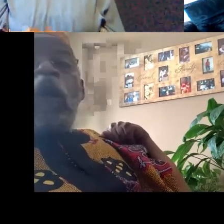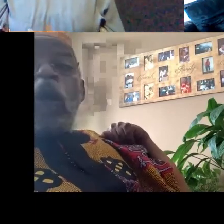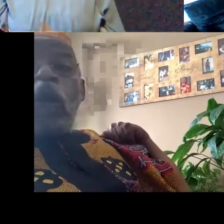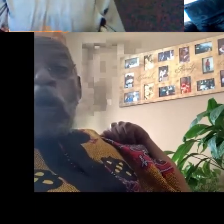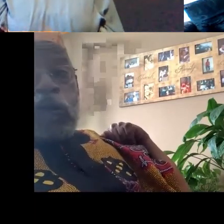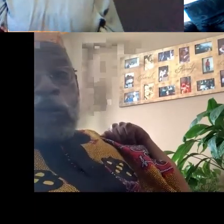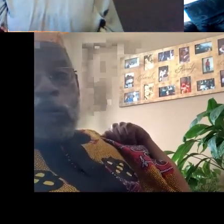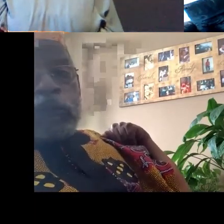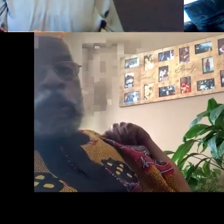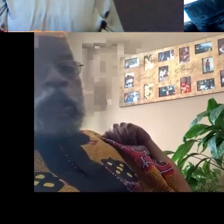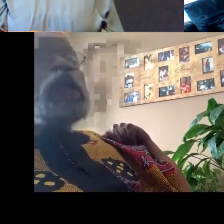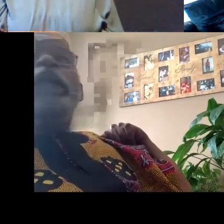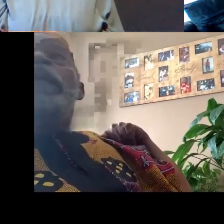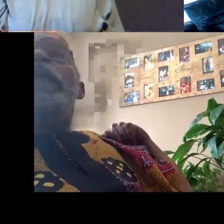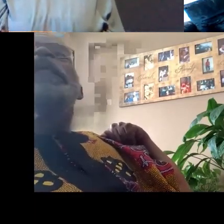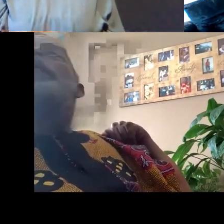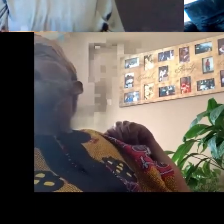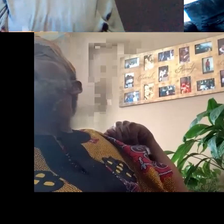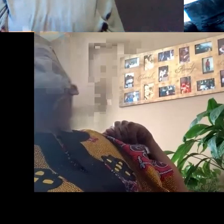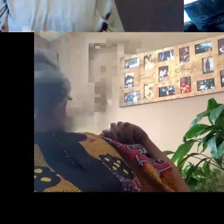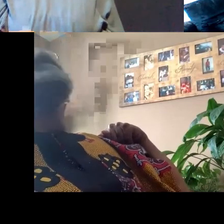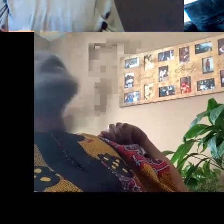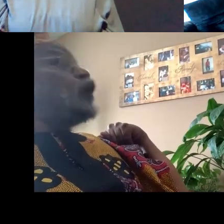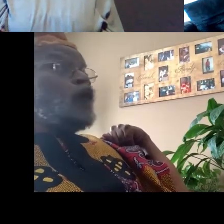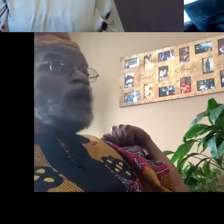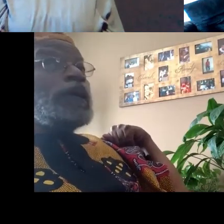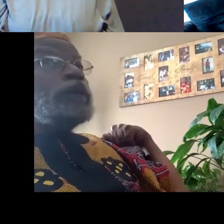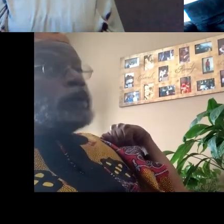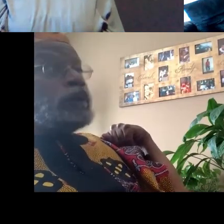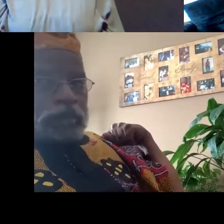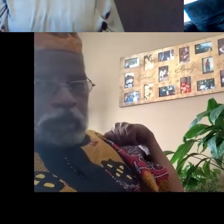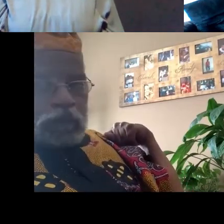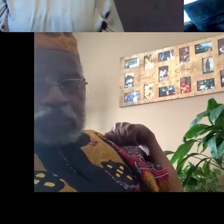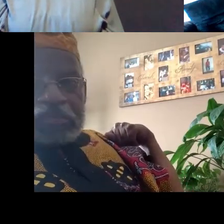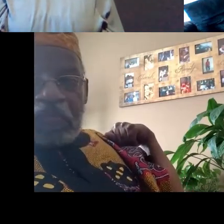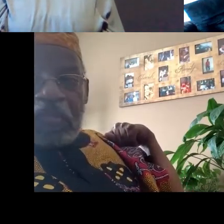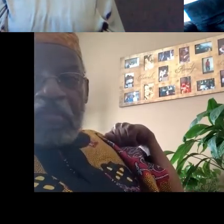You know, that's a very